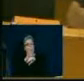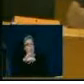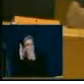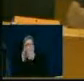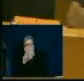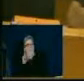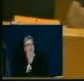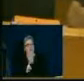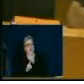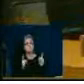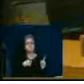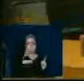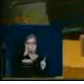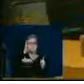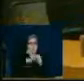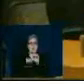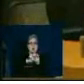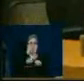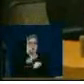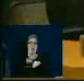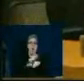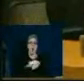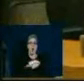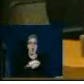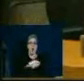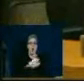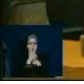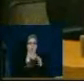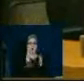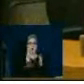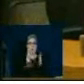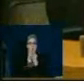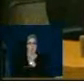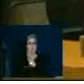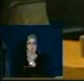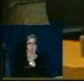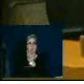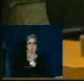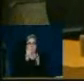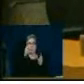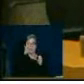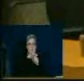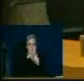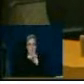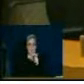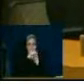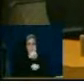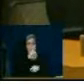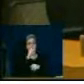We would be voting on what has come to us by the duly elected Board of Education.